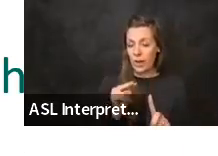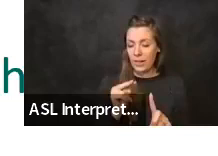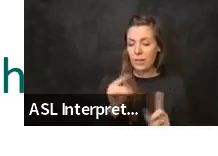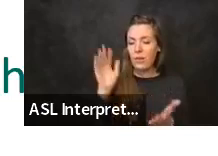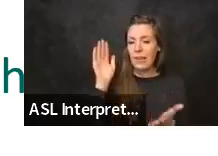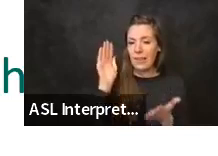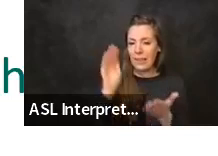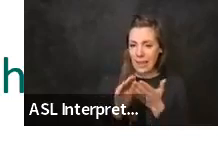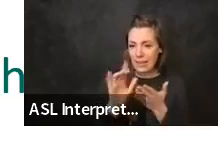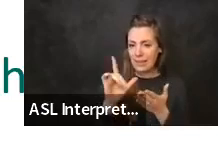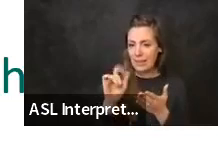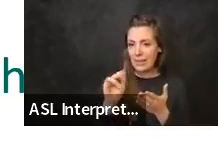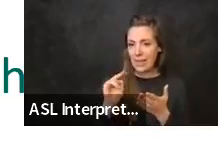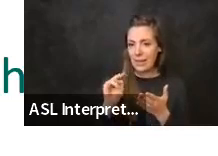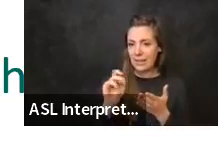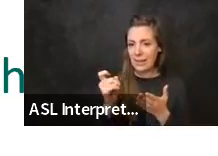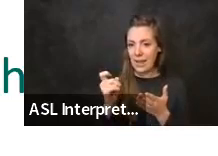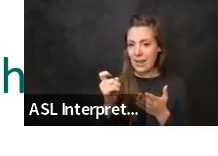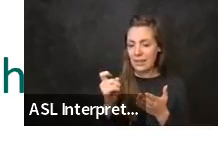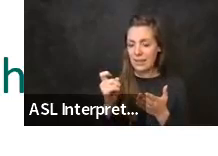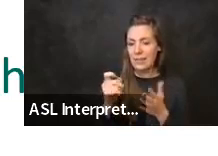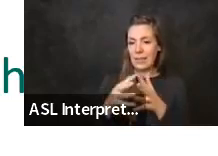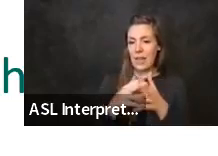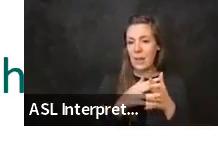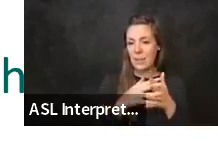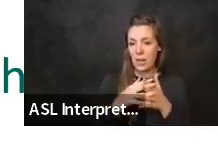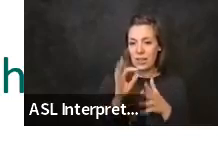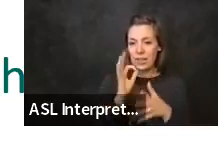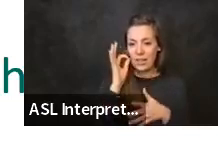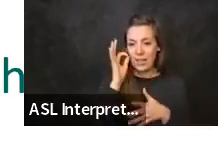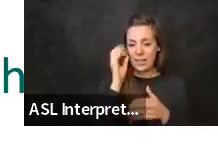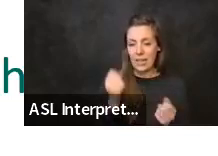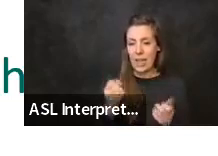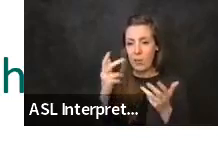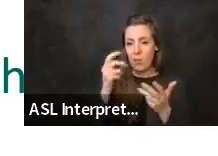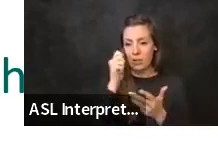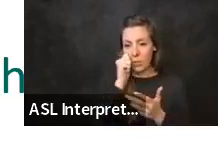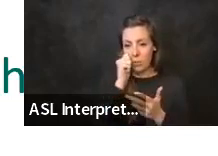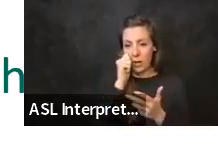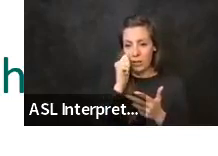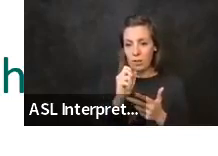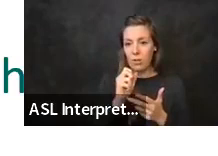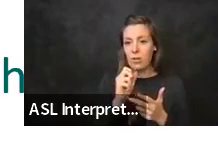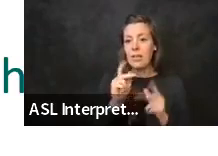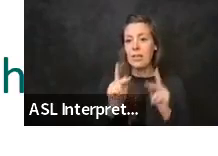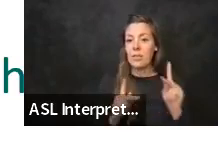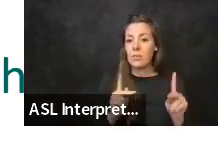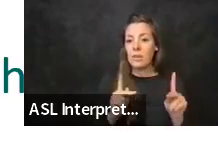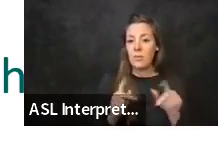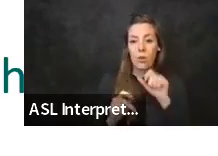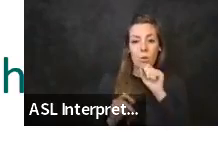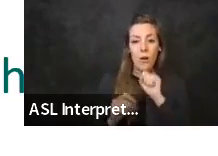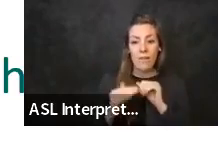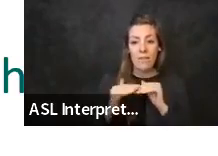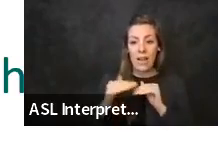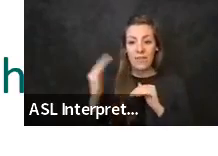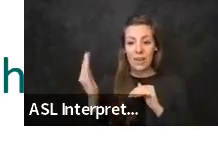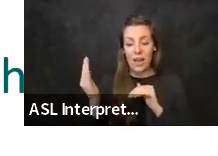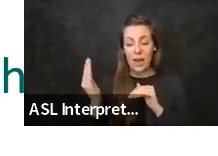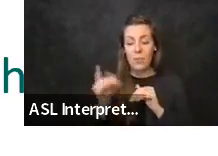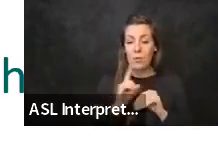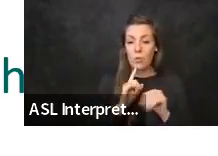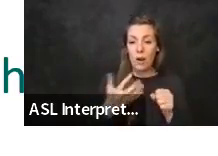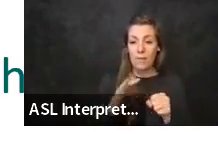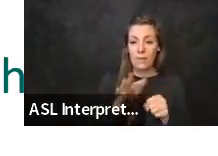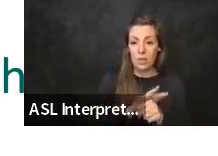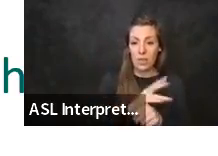of Latinx, American Indian, Alaskan Native, and multiracial residents age 5+ who are fully vaccinated as compared to residents of